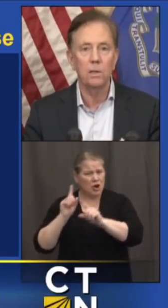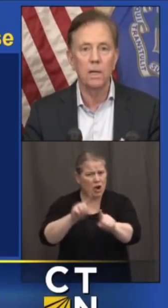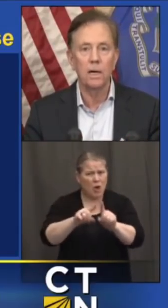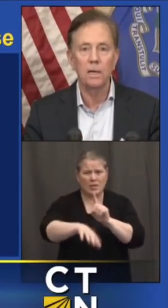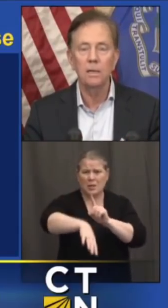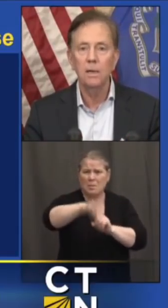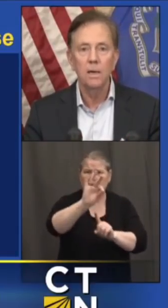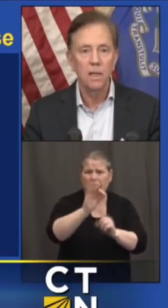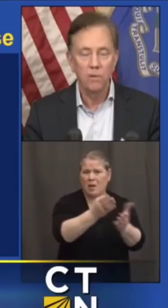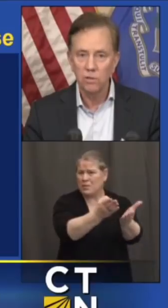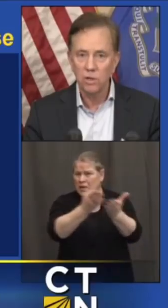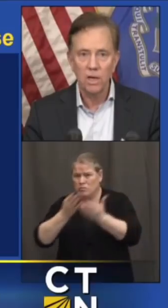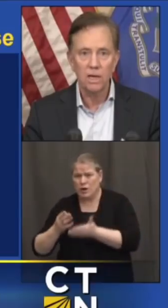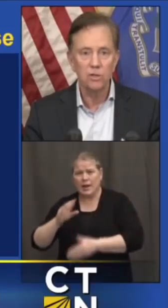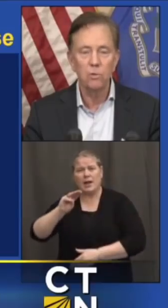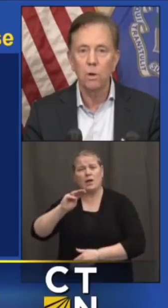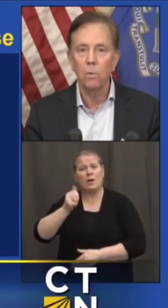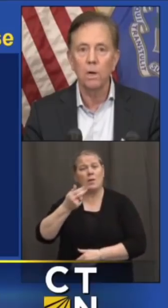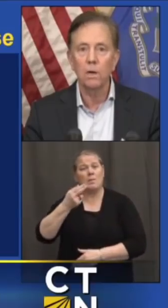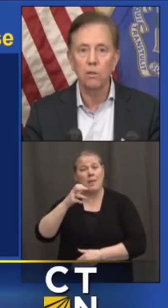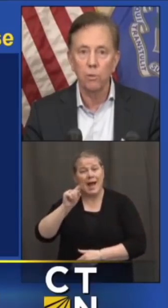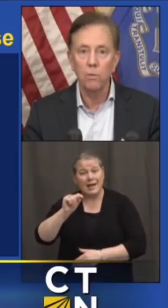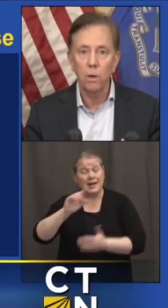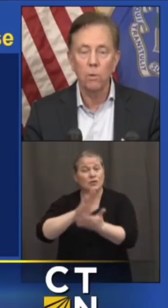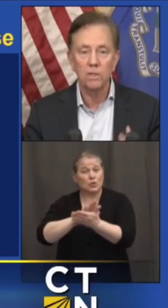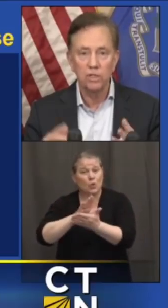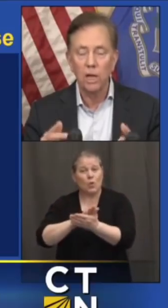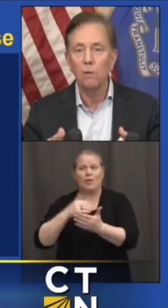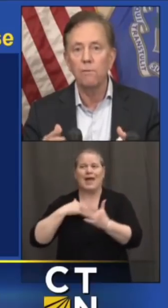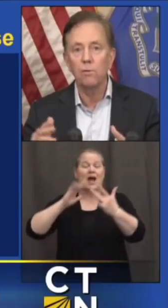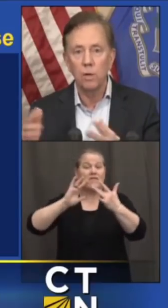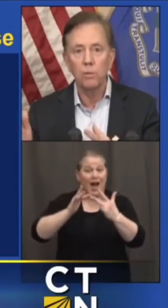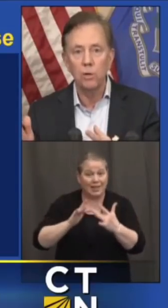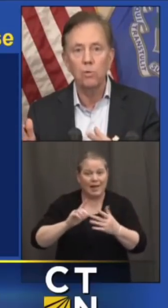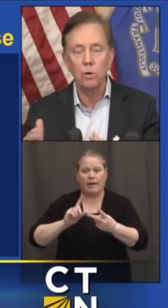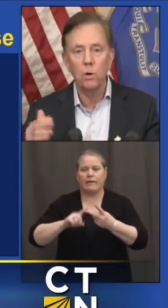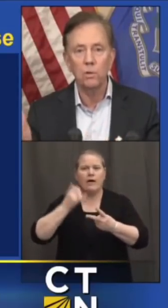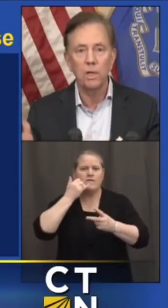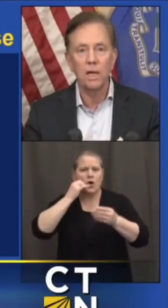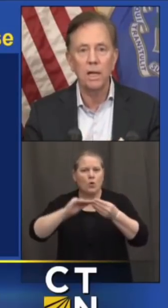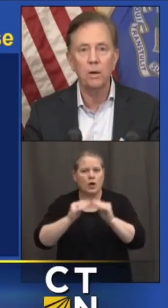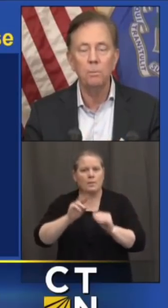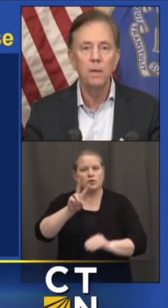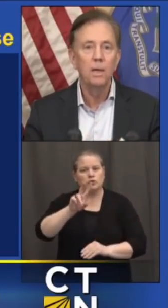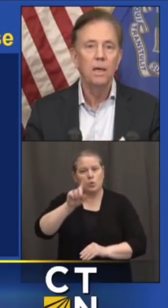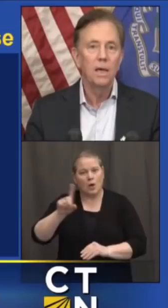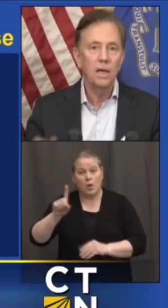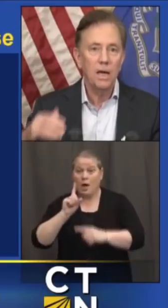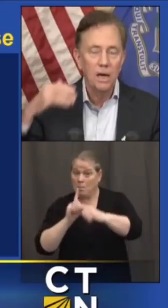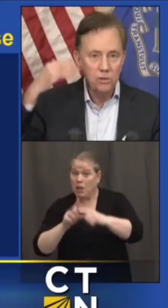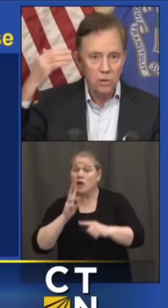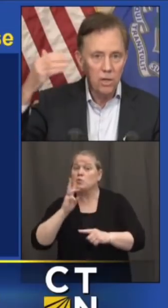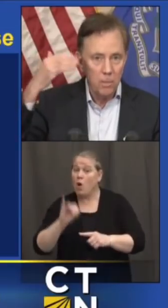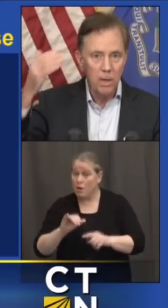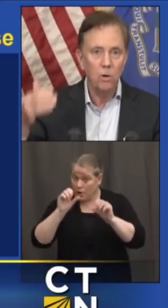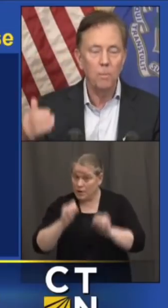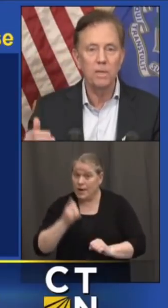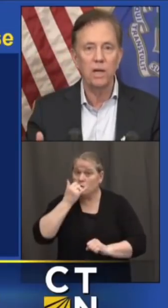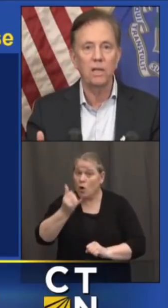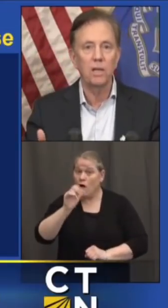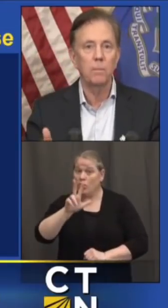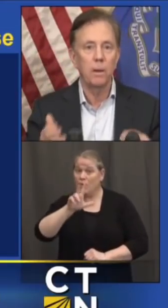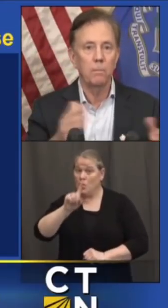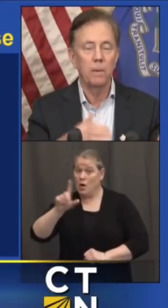the online. They've also got a 211 and 311 telephone number you can call to get help. And contrary to my